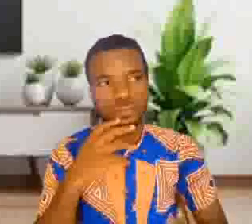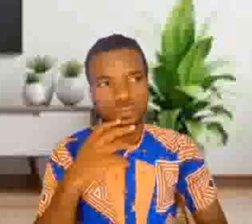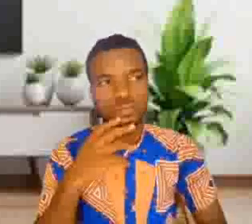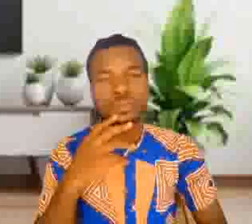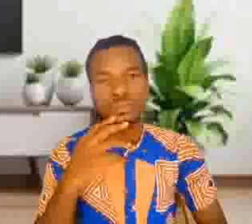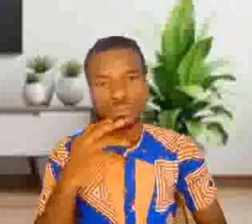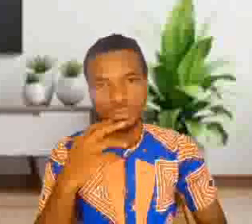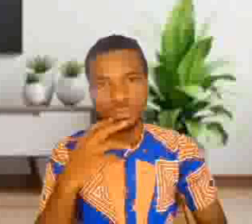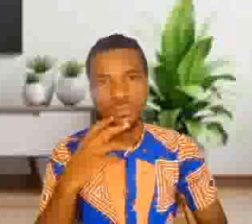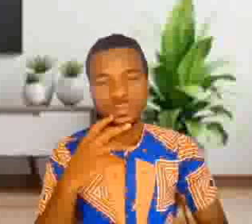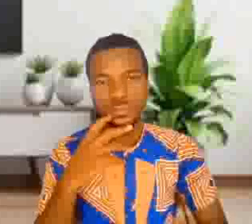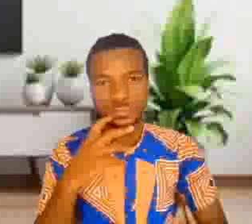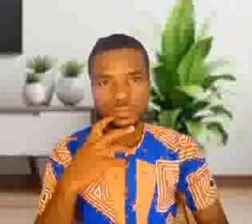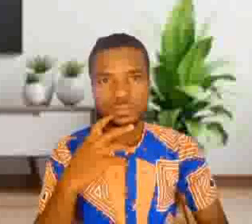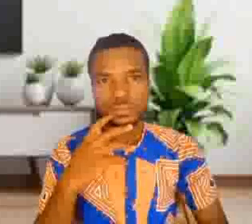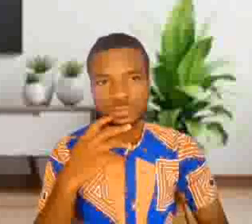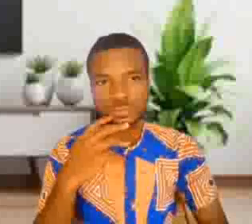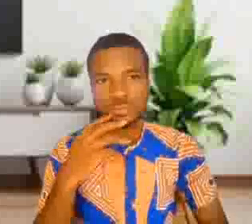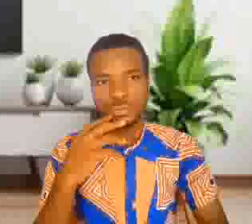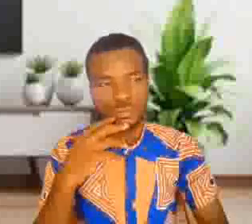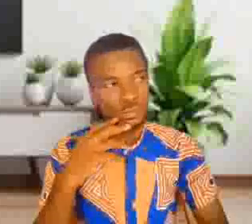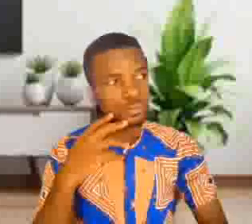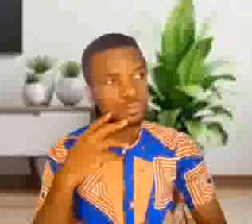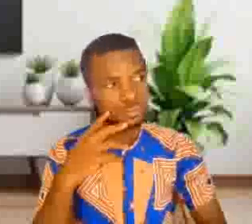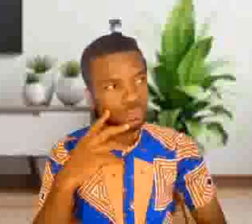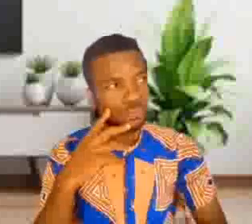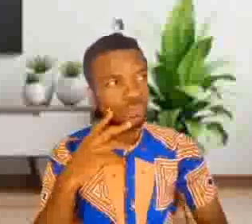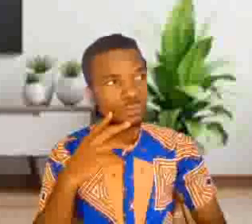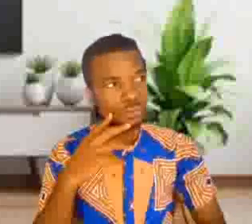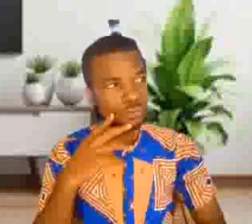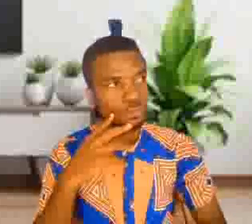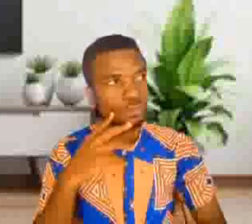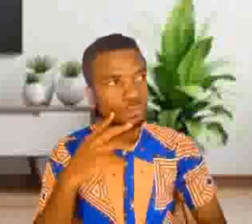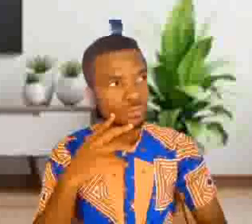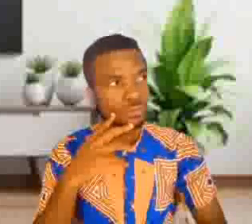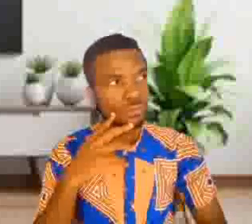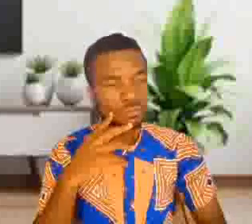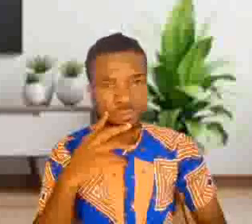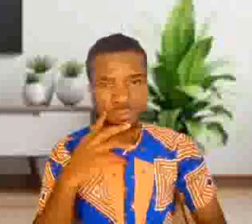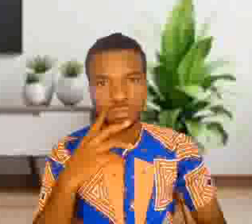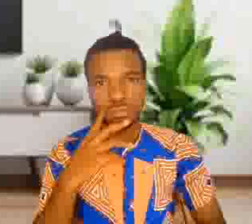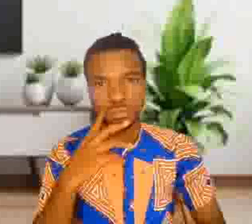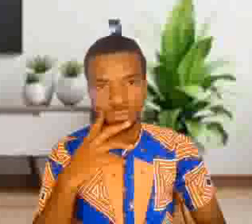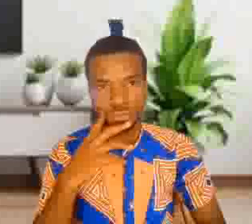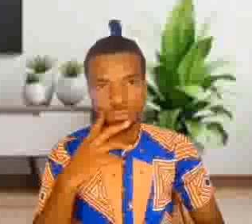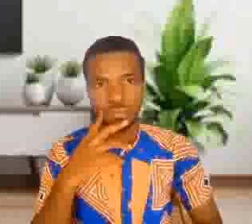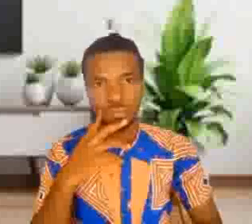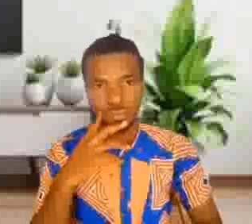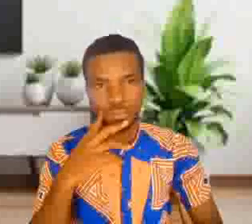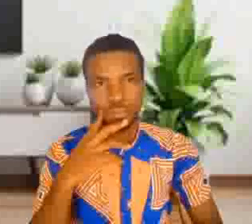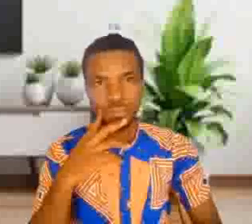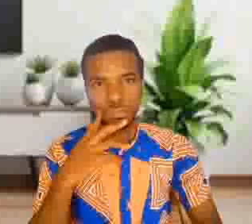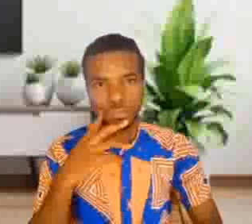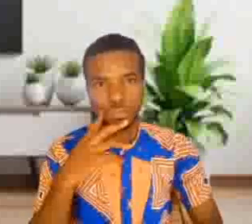find out that God deliberately placed these things because he knew that man